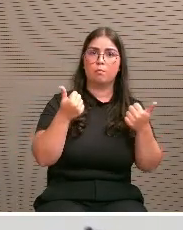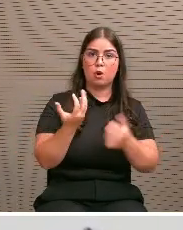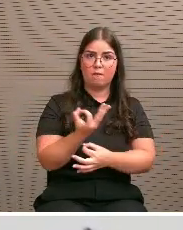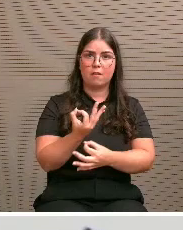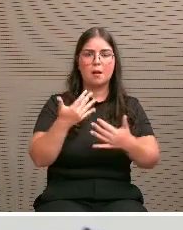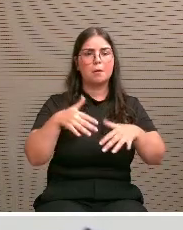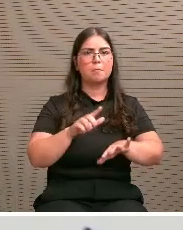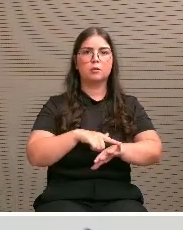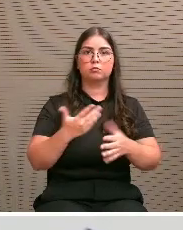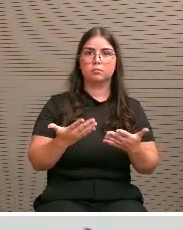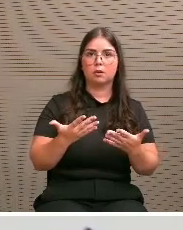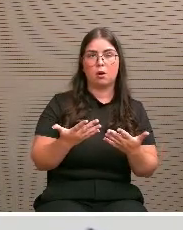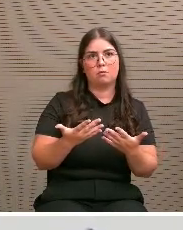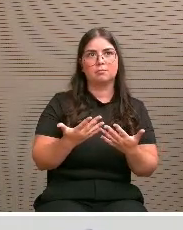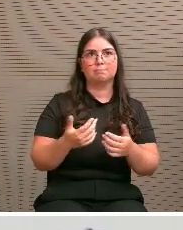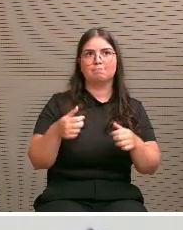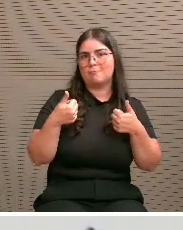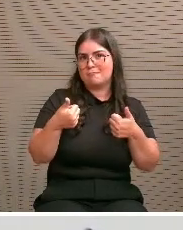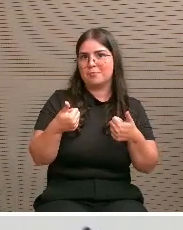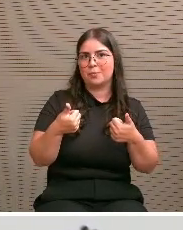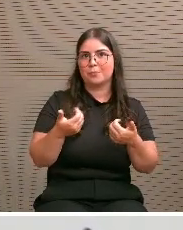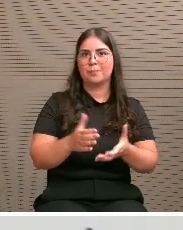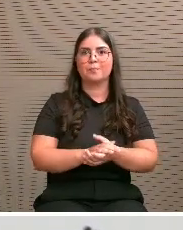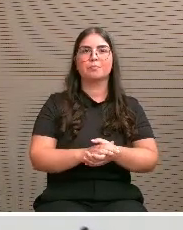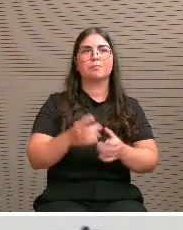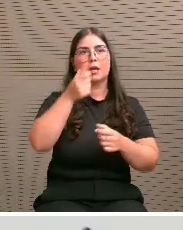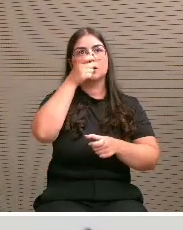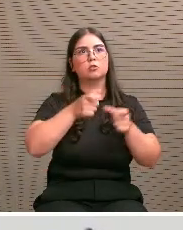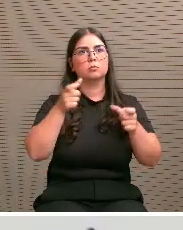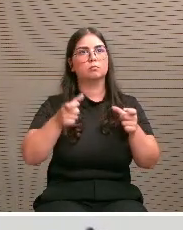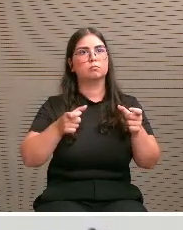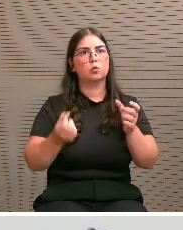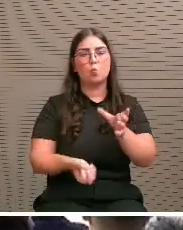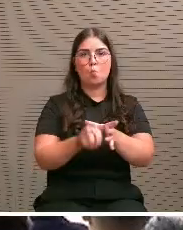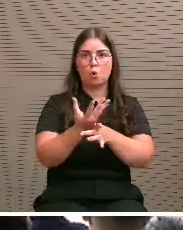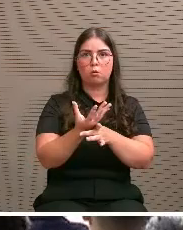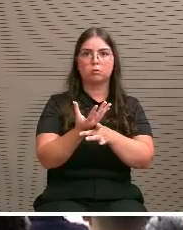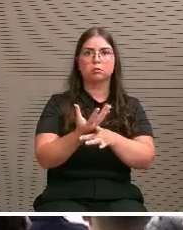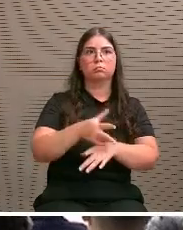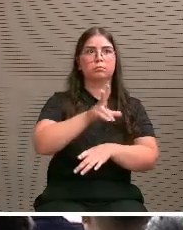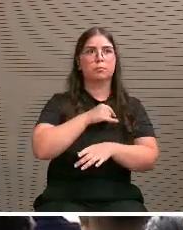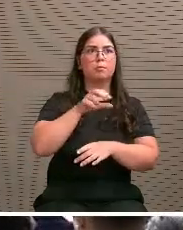good. In fact, the people who invented it won the Nobel Prize 2 years ago.